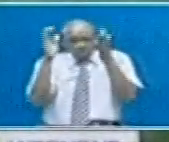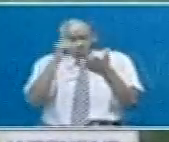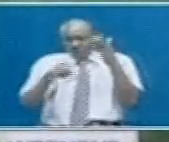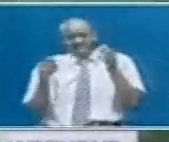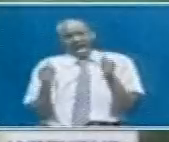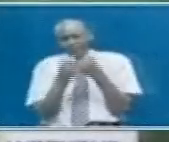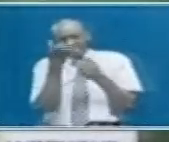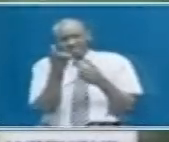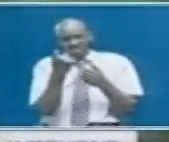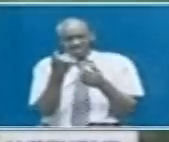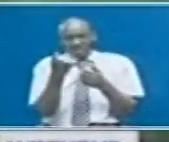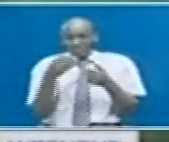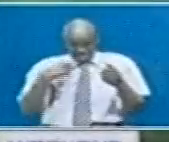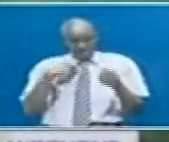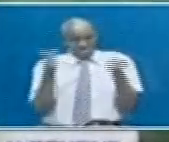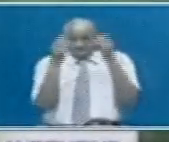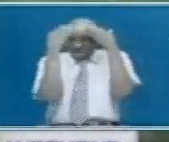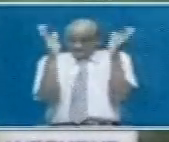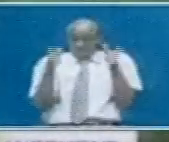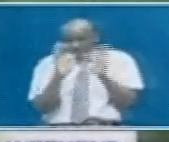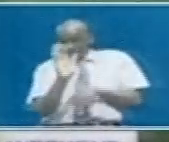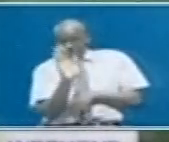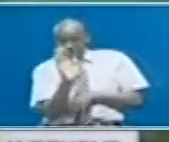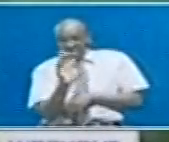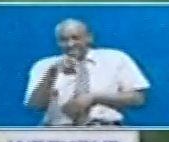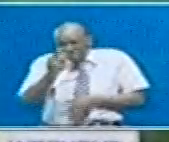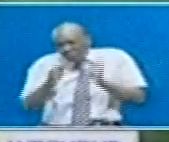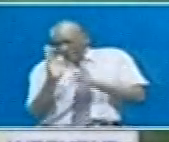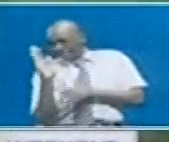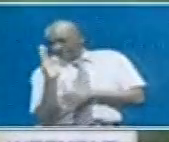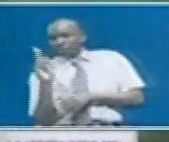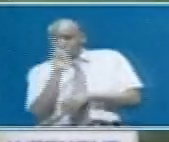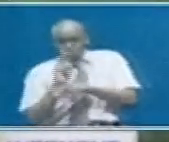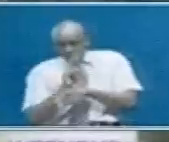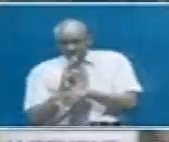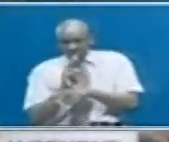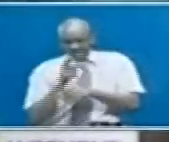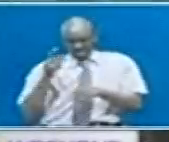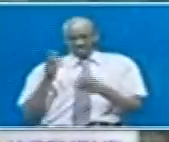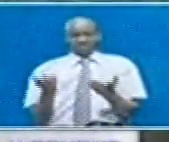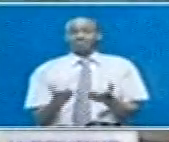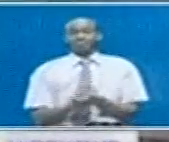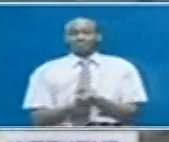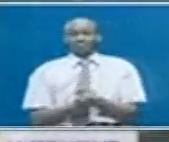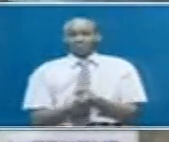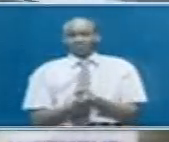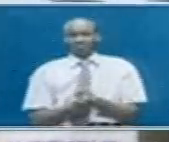kitu gani wanatumia, sababu mimi sio mchawi nieleze, kuna njia nyingine ambayo ni biological.